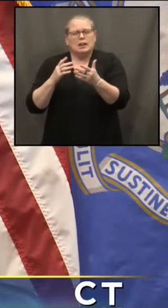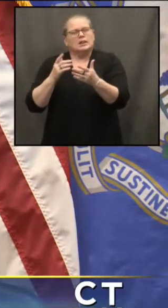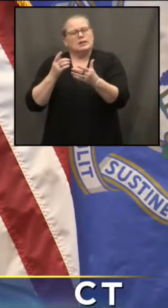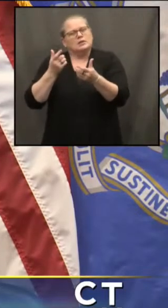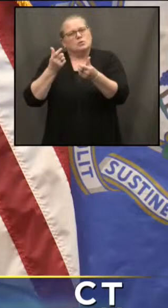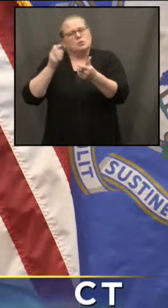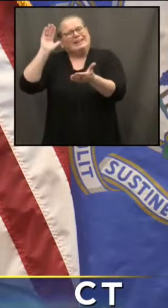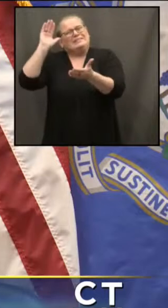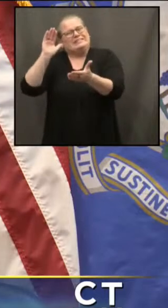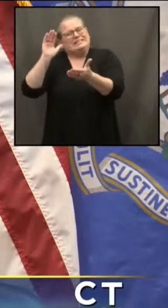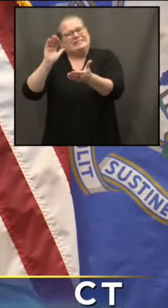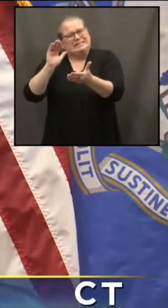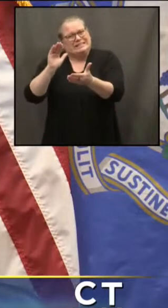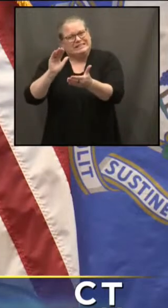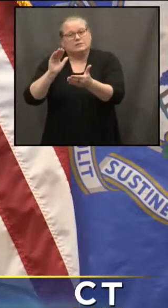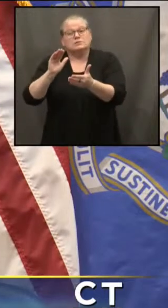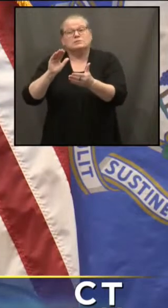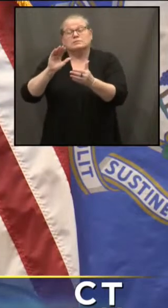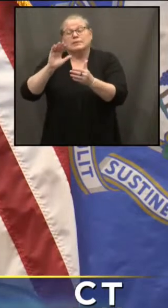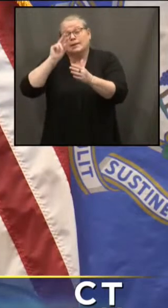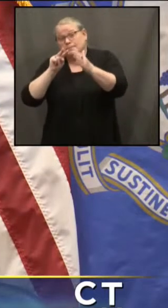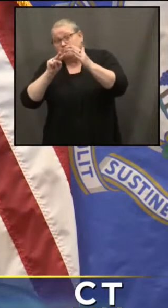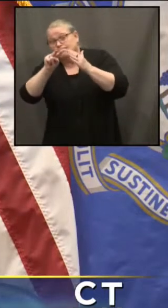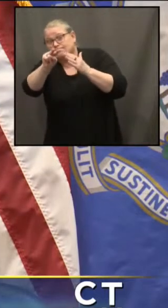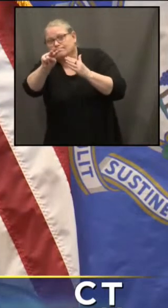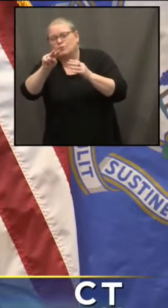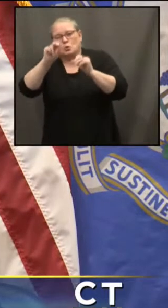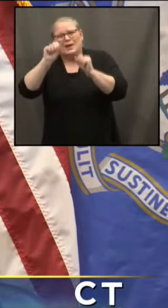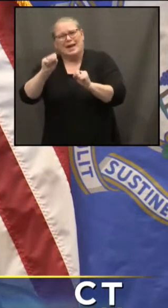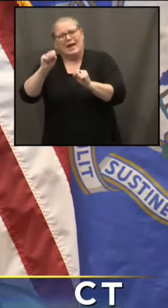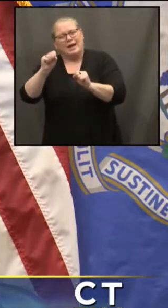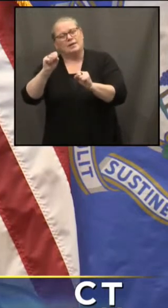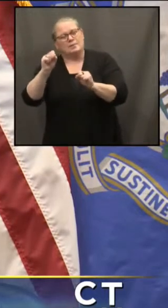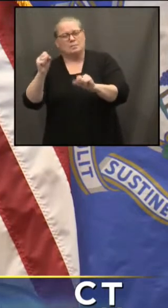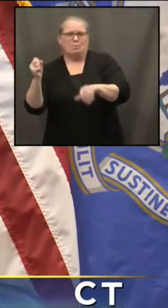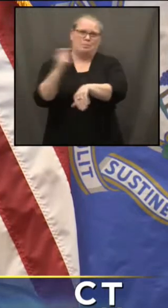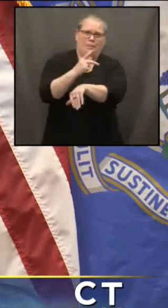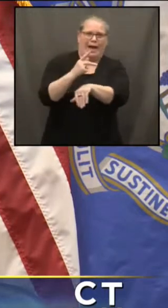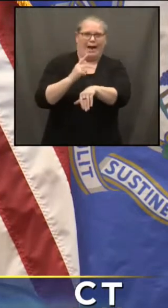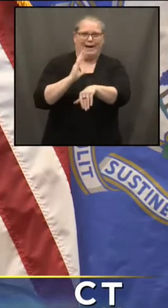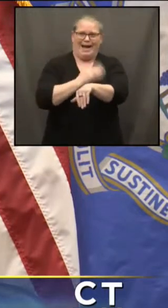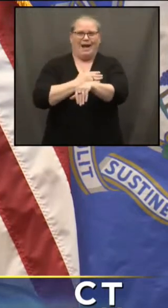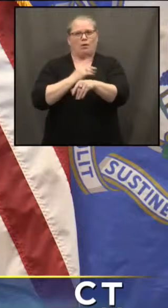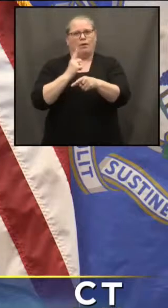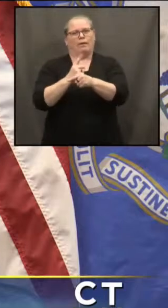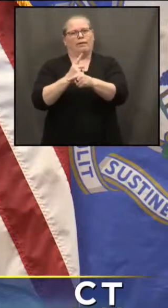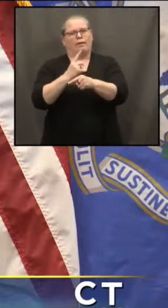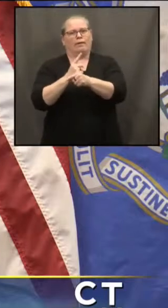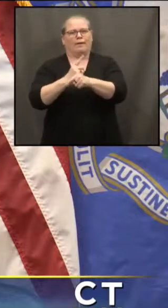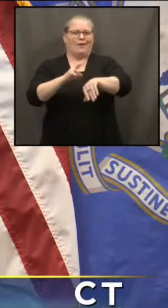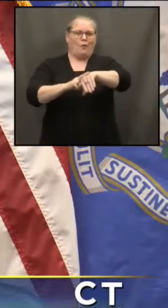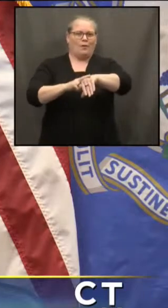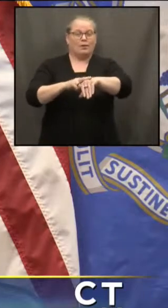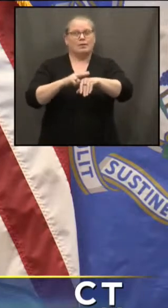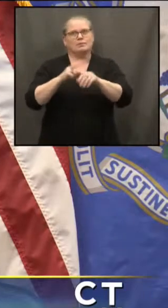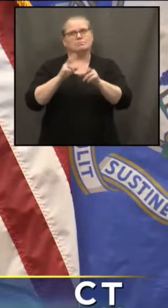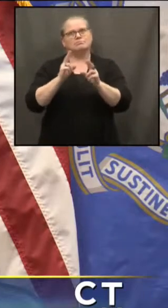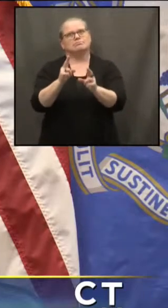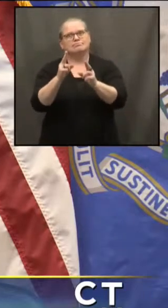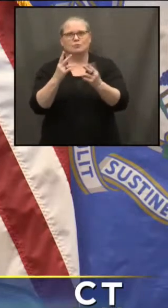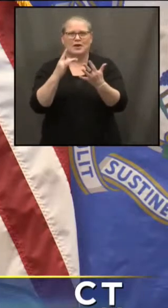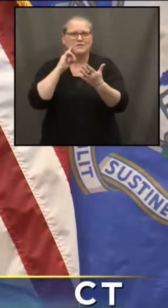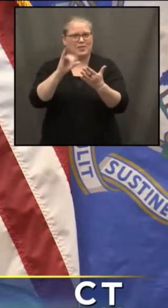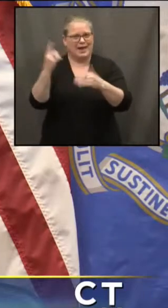return to a new normal, and I can't wait for that day. But as frustrated as you are, I just want to give a special shout-out,